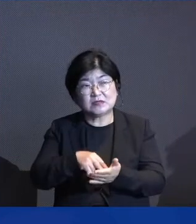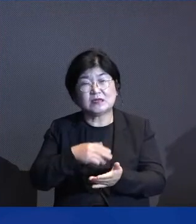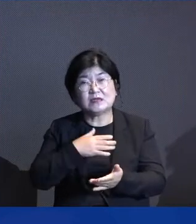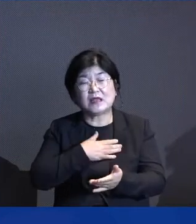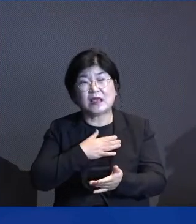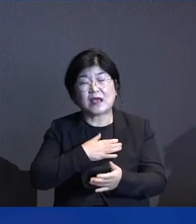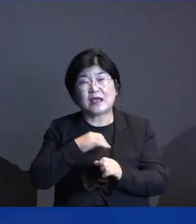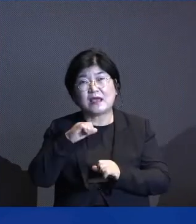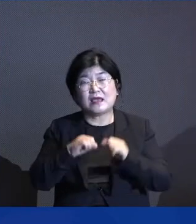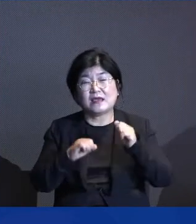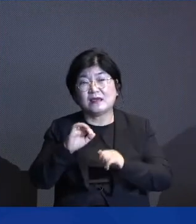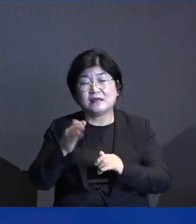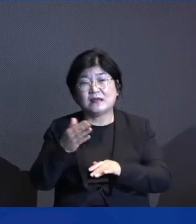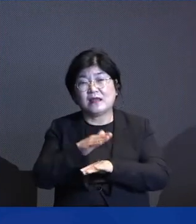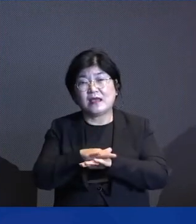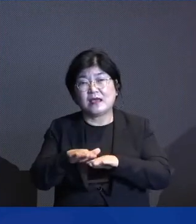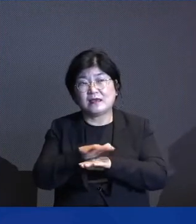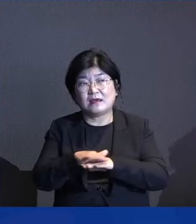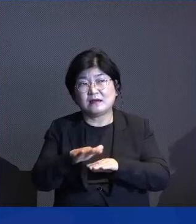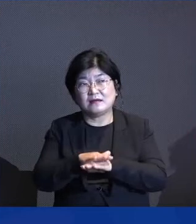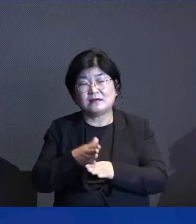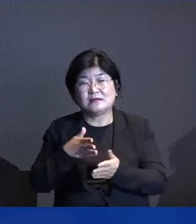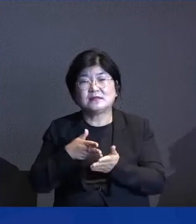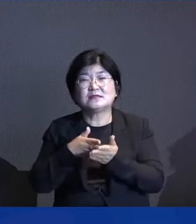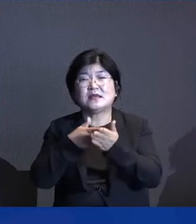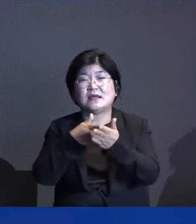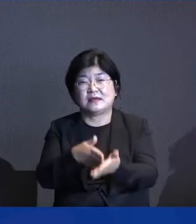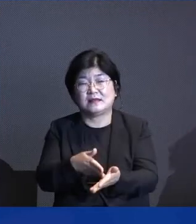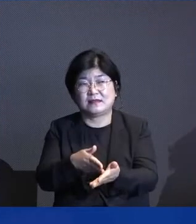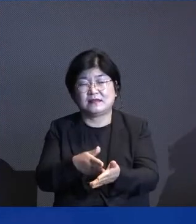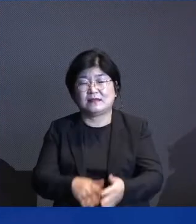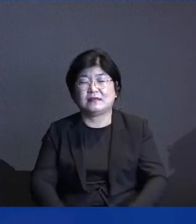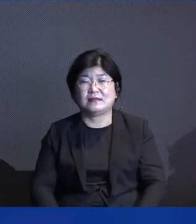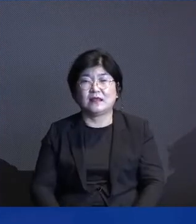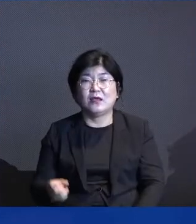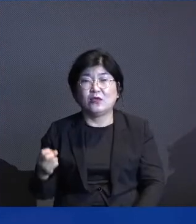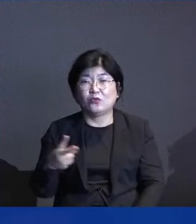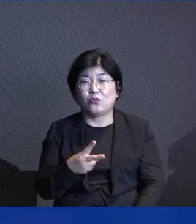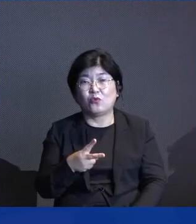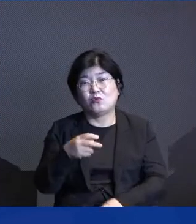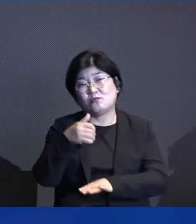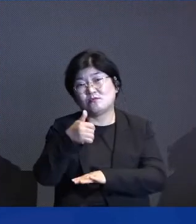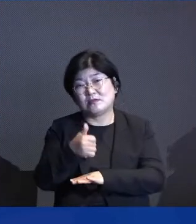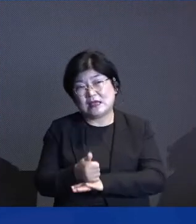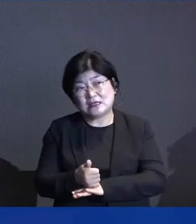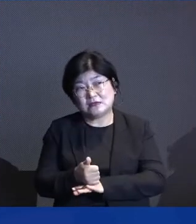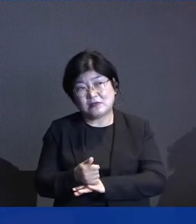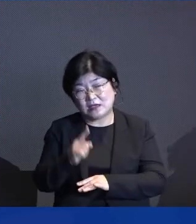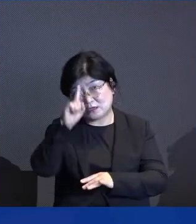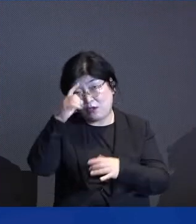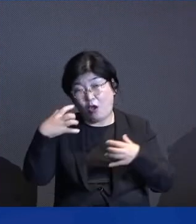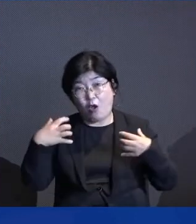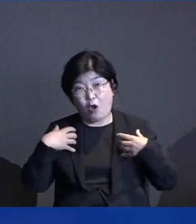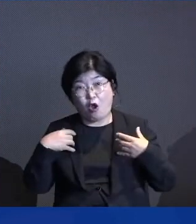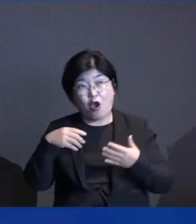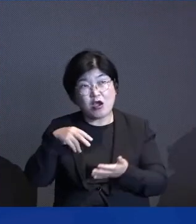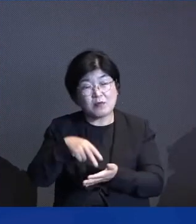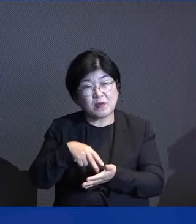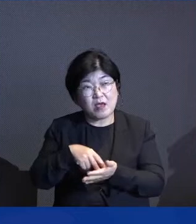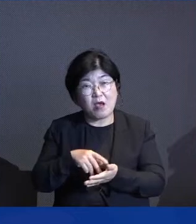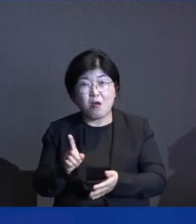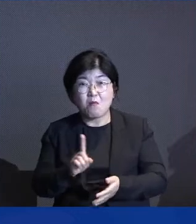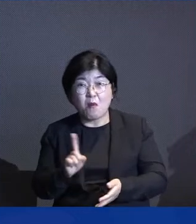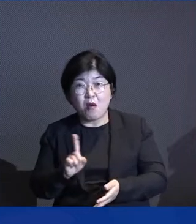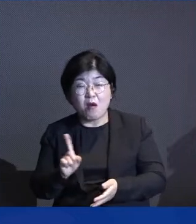more dignified. And also at the government level, we just